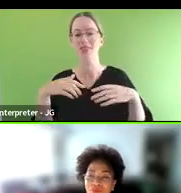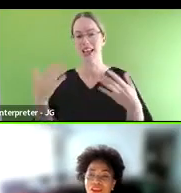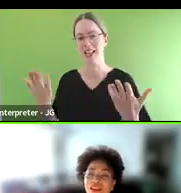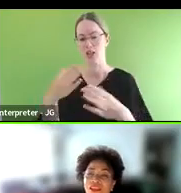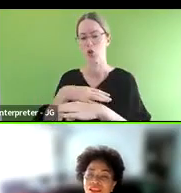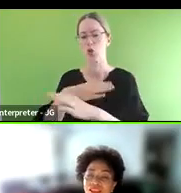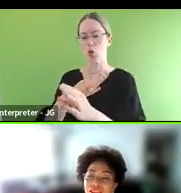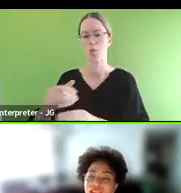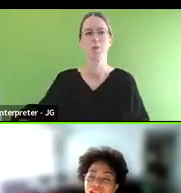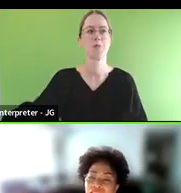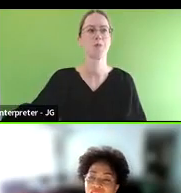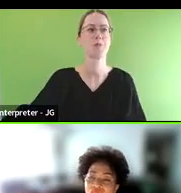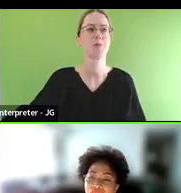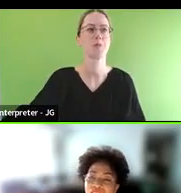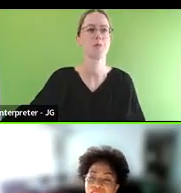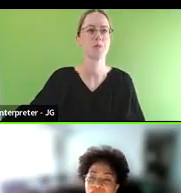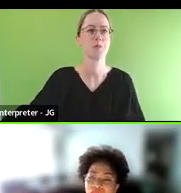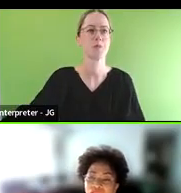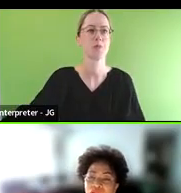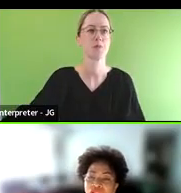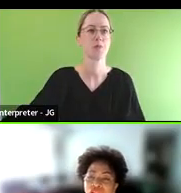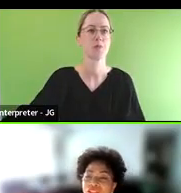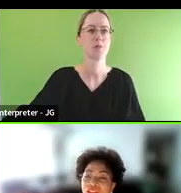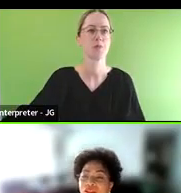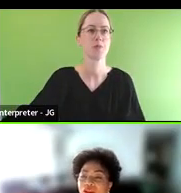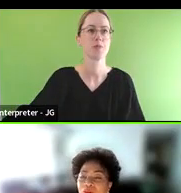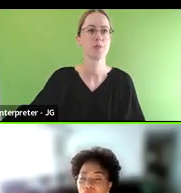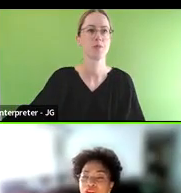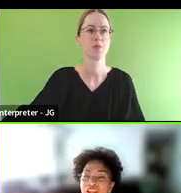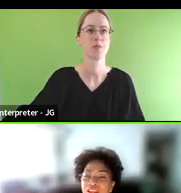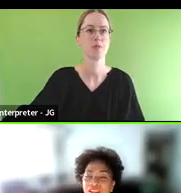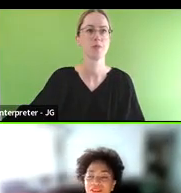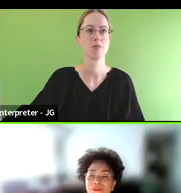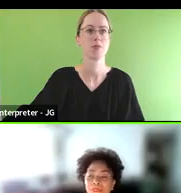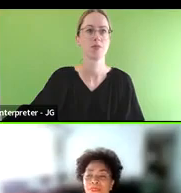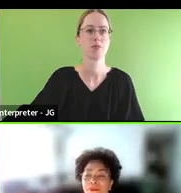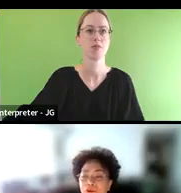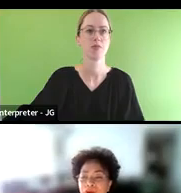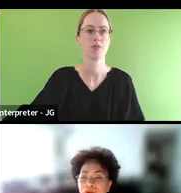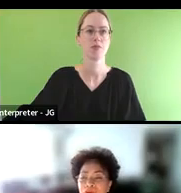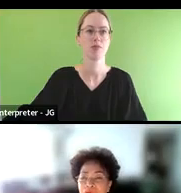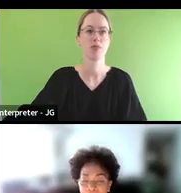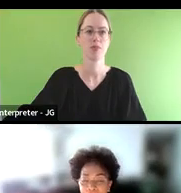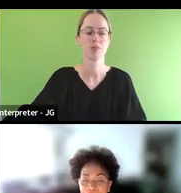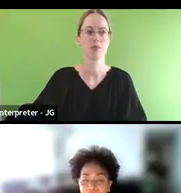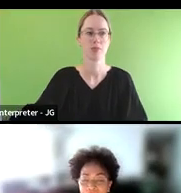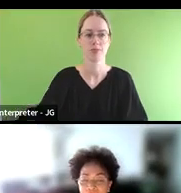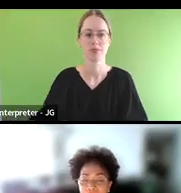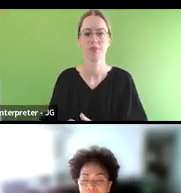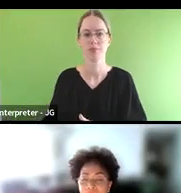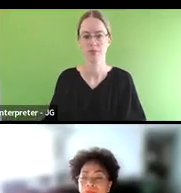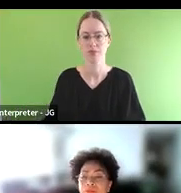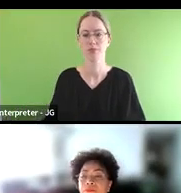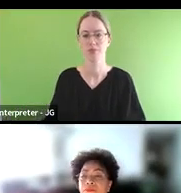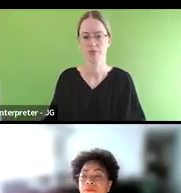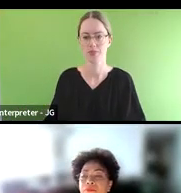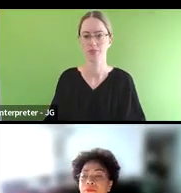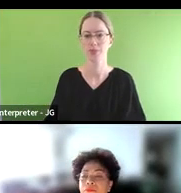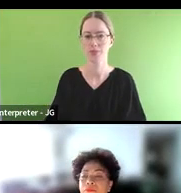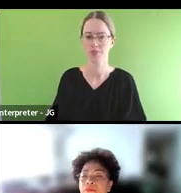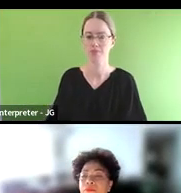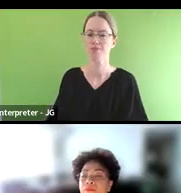Zoom. Louise, do you have a question? Oh, Maureen, thank you. Yeah, thank you,